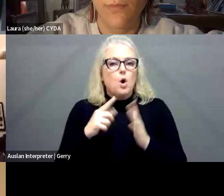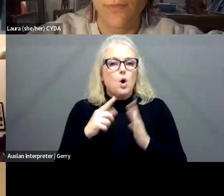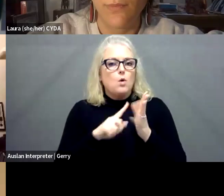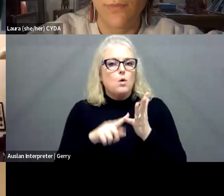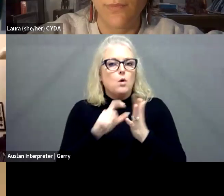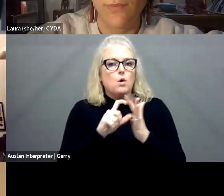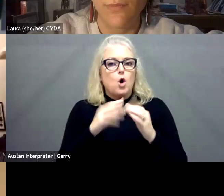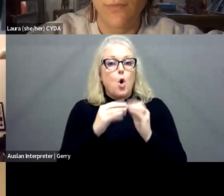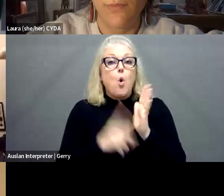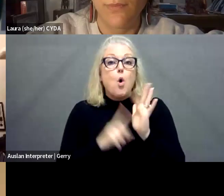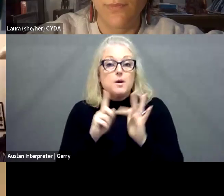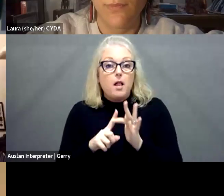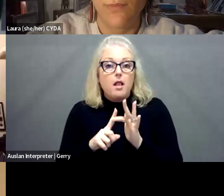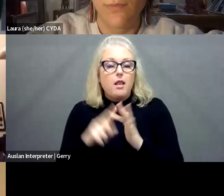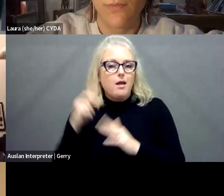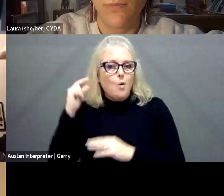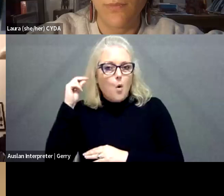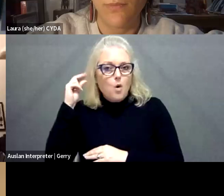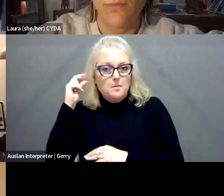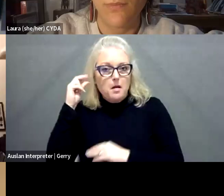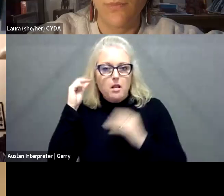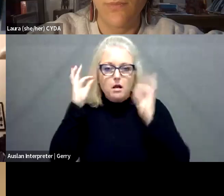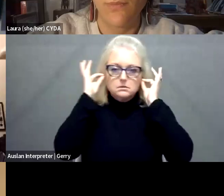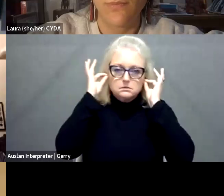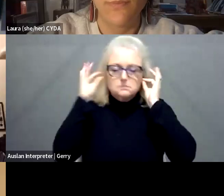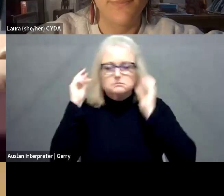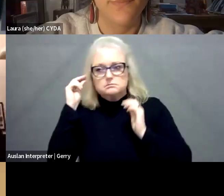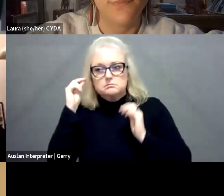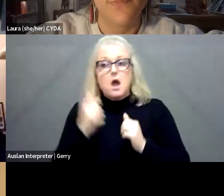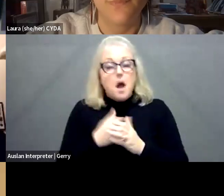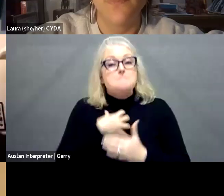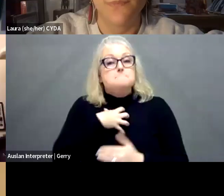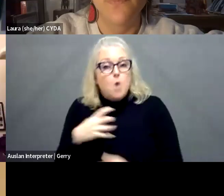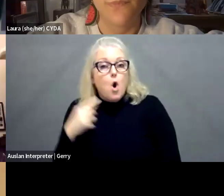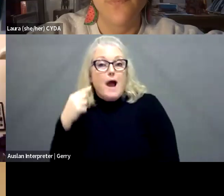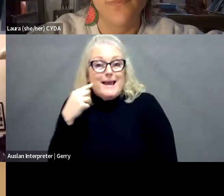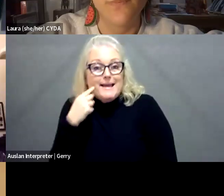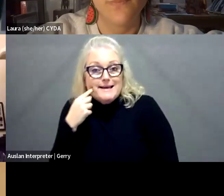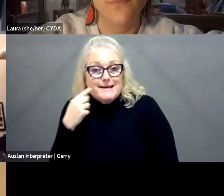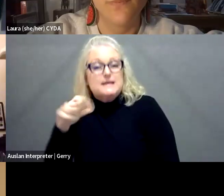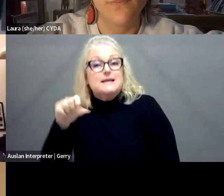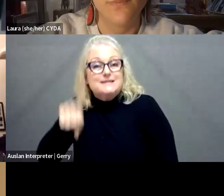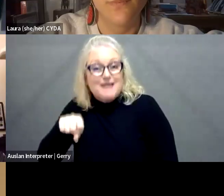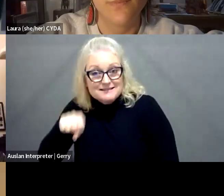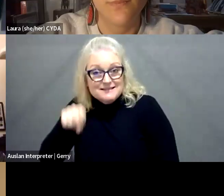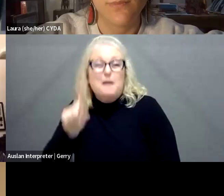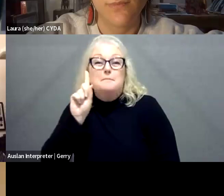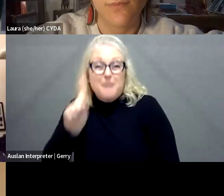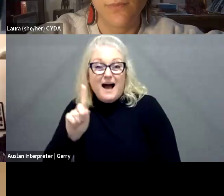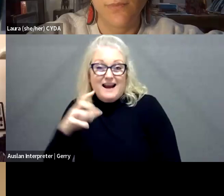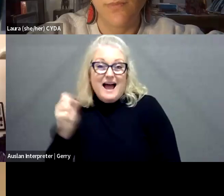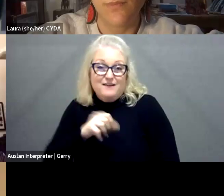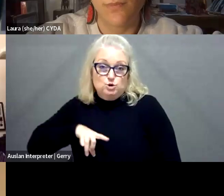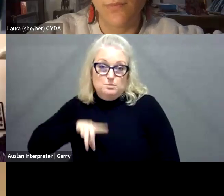more mainstream, it's becoming easier, but also it comes at a price for us. Audible